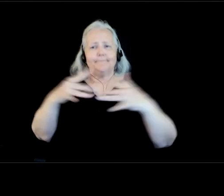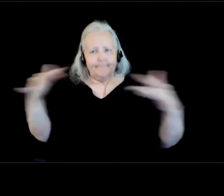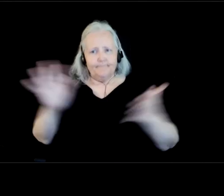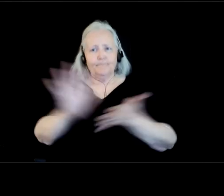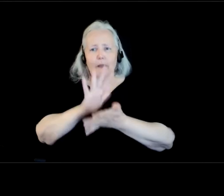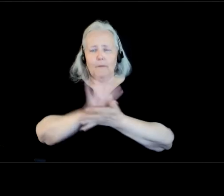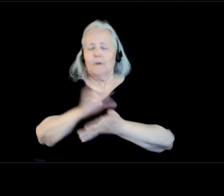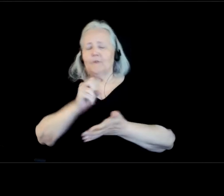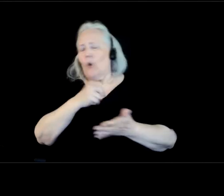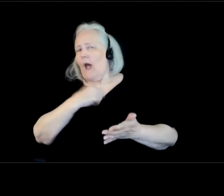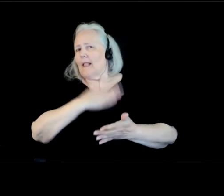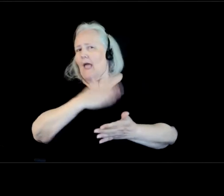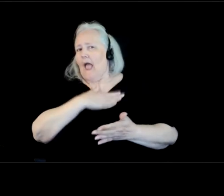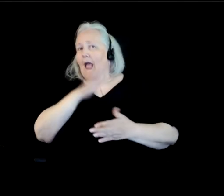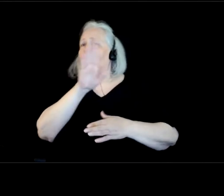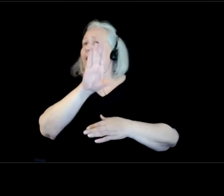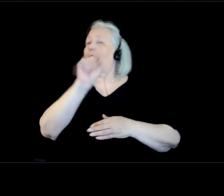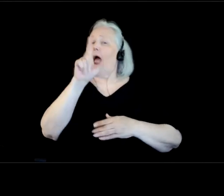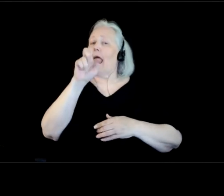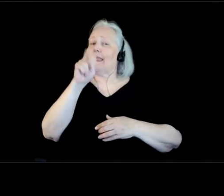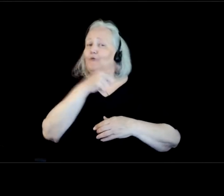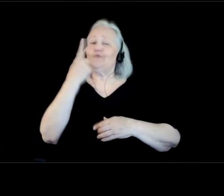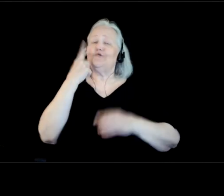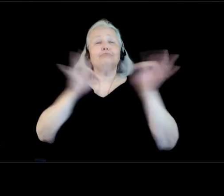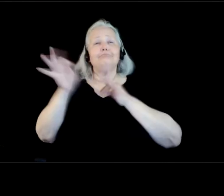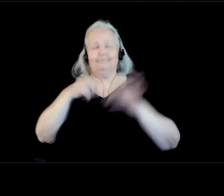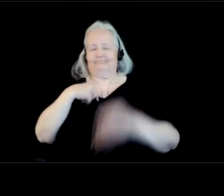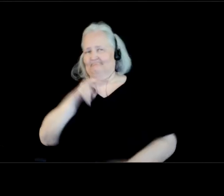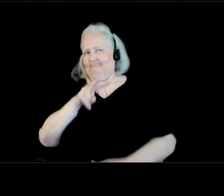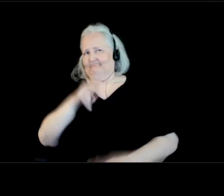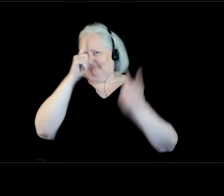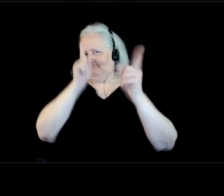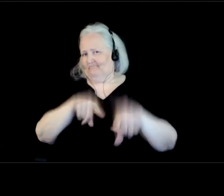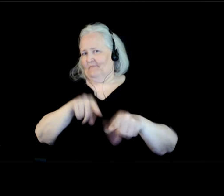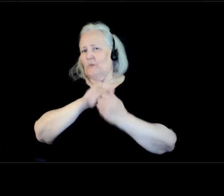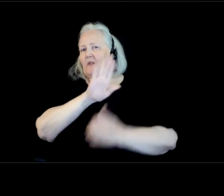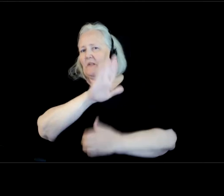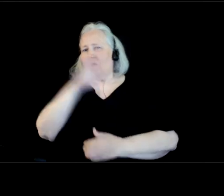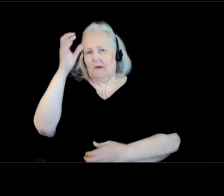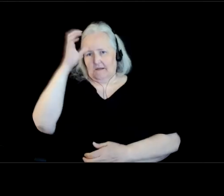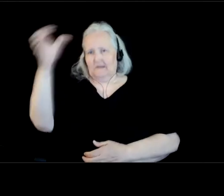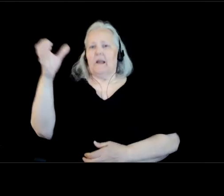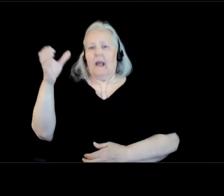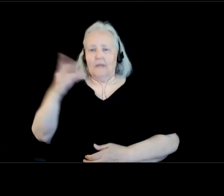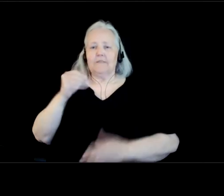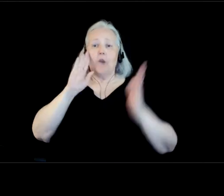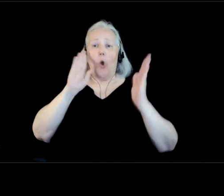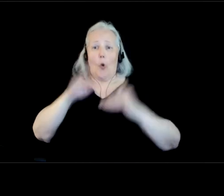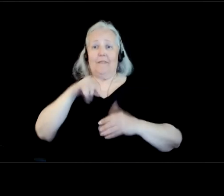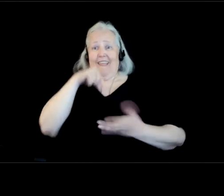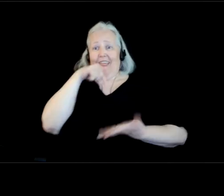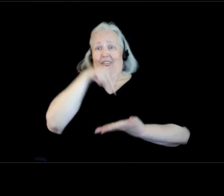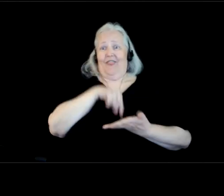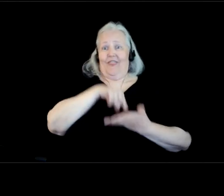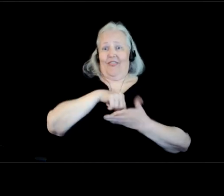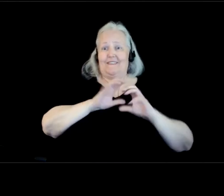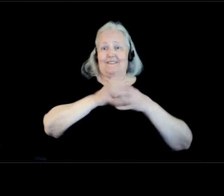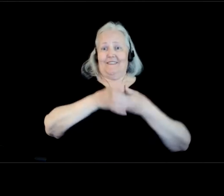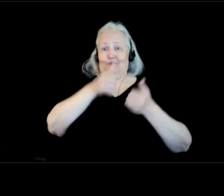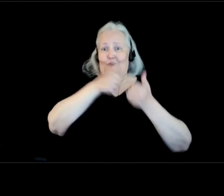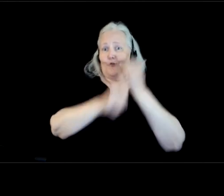with how we're thinking about the journal, and maybe this section is a place where that can happen. But let me turn this